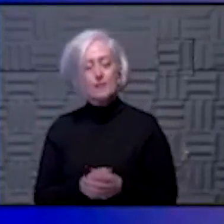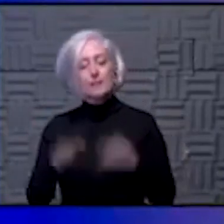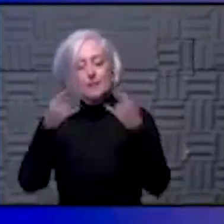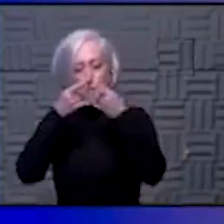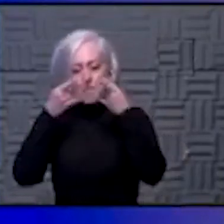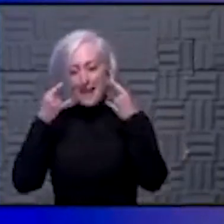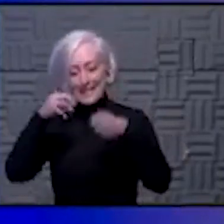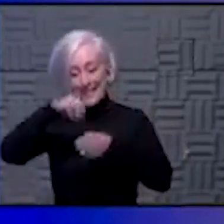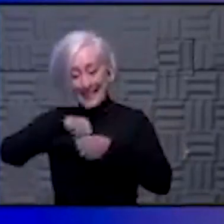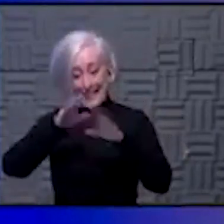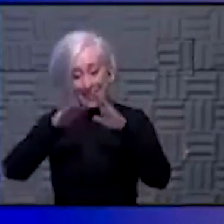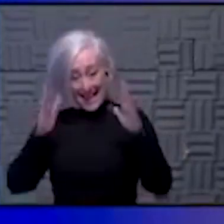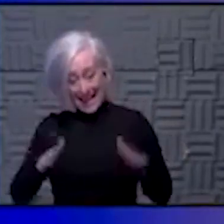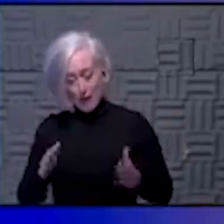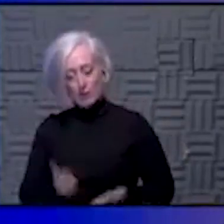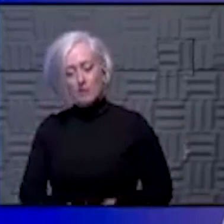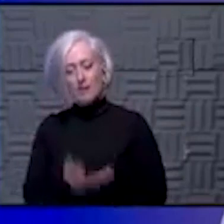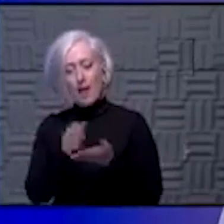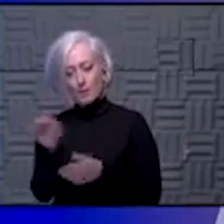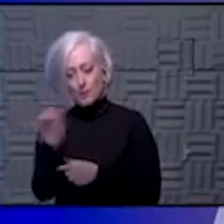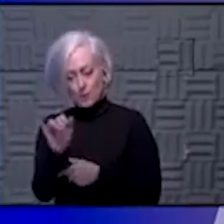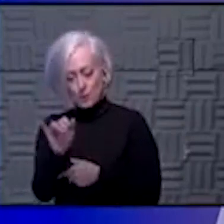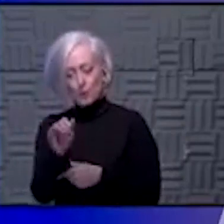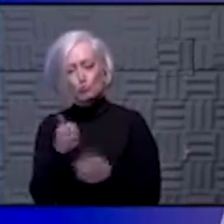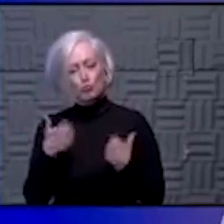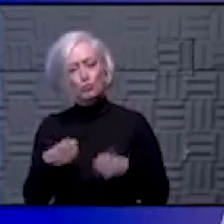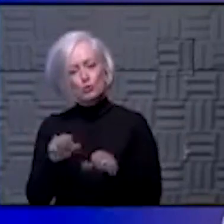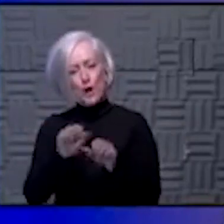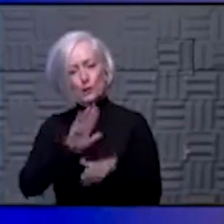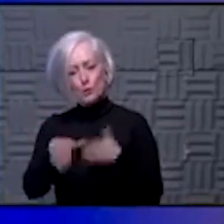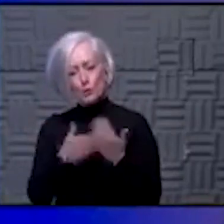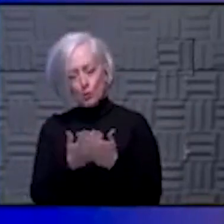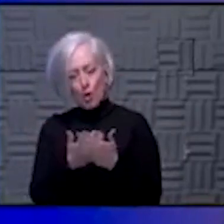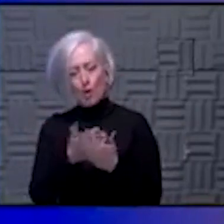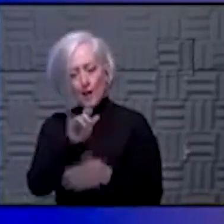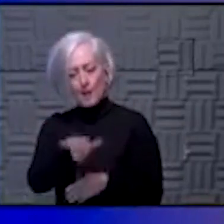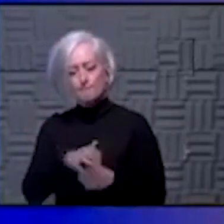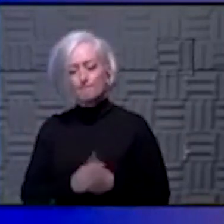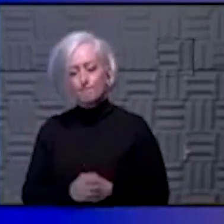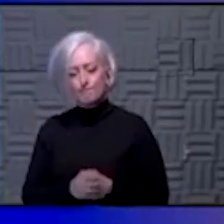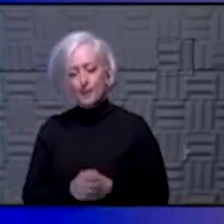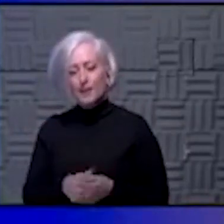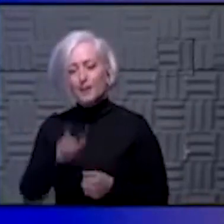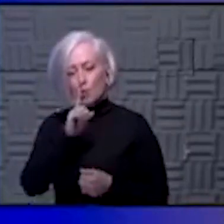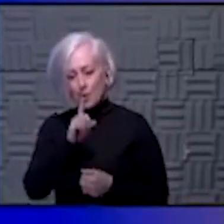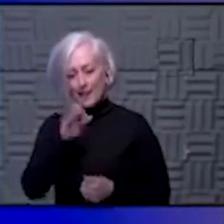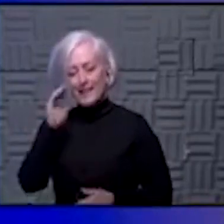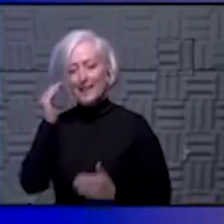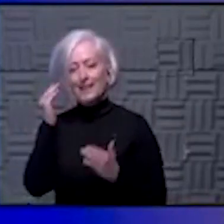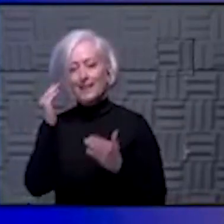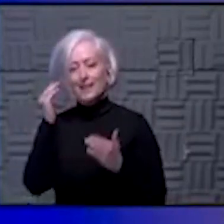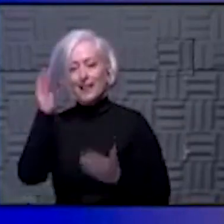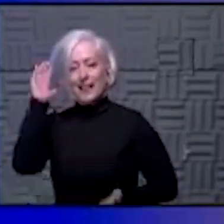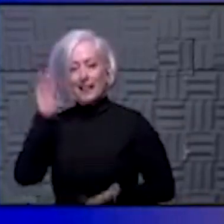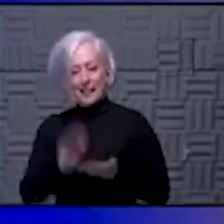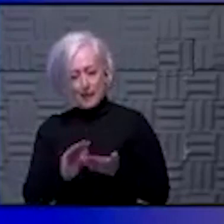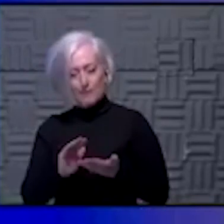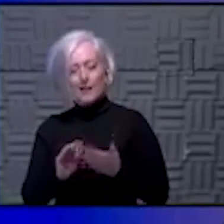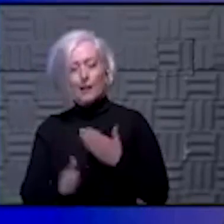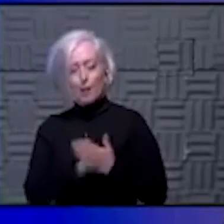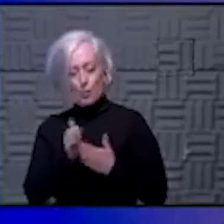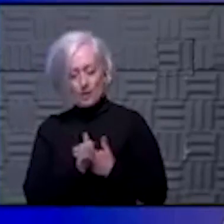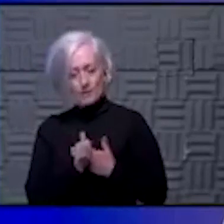in the household helps as well. So try to do all those things, really mitigate the risk. We know people want to be